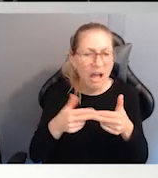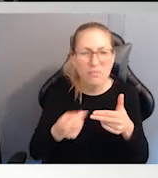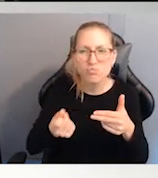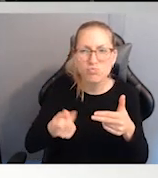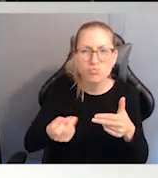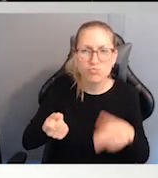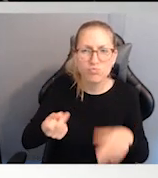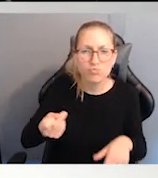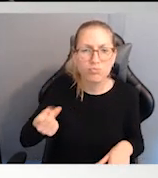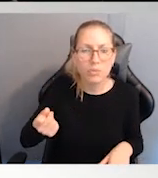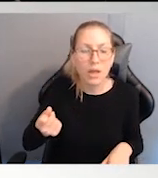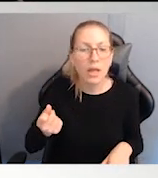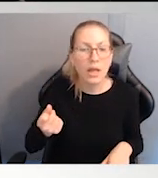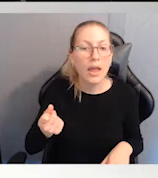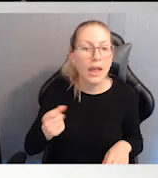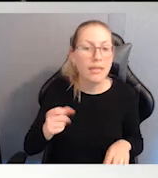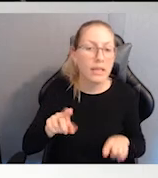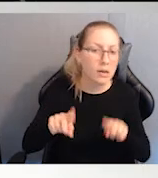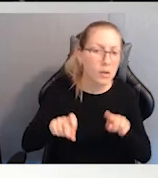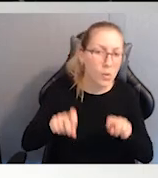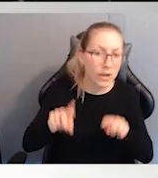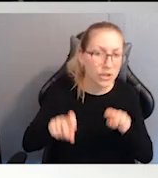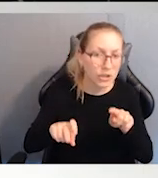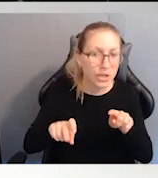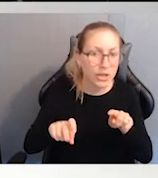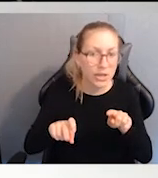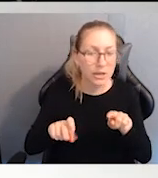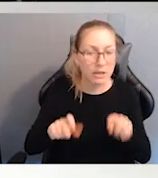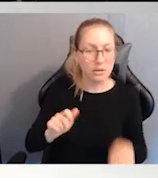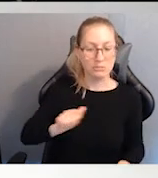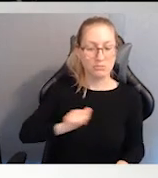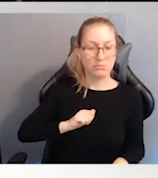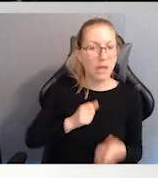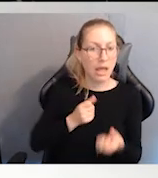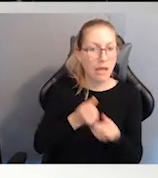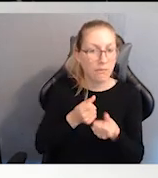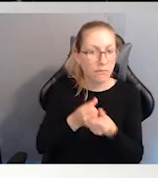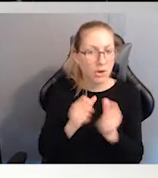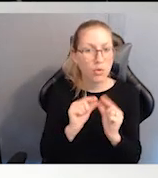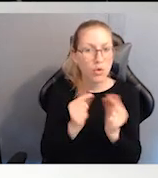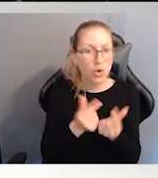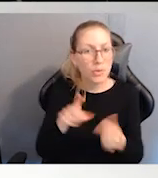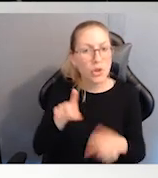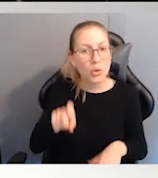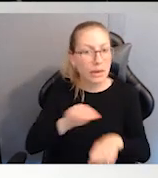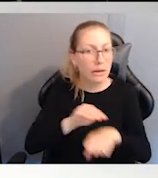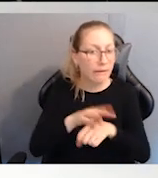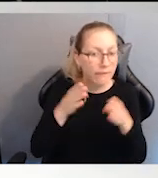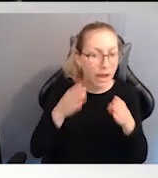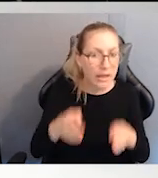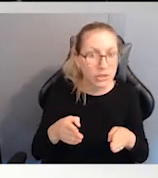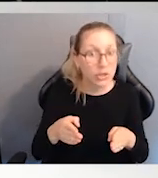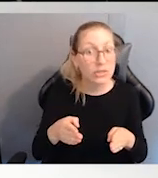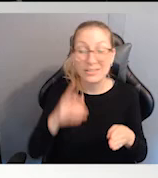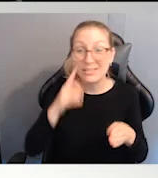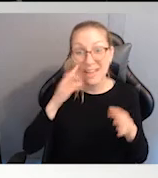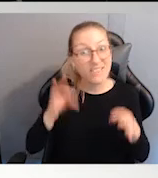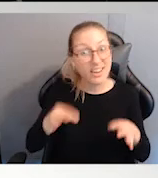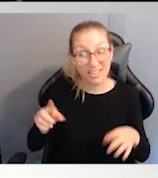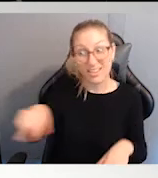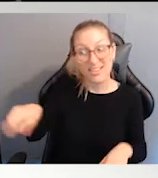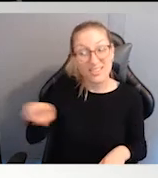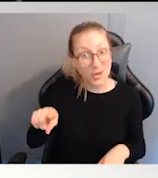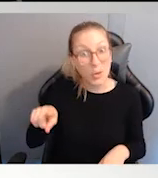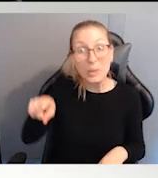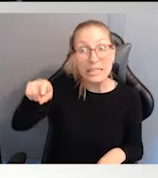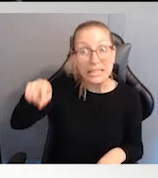have questions, because to run a self-advocacy group, you need advisors. You definitely need these guys. These self-advocates, I'm